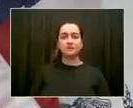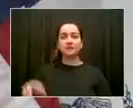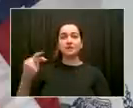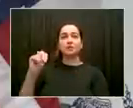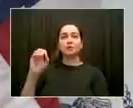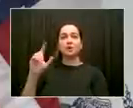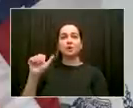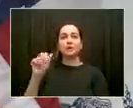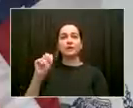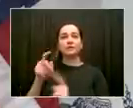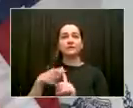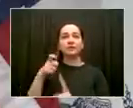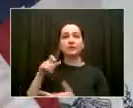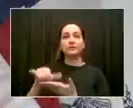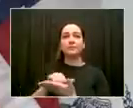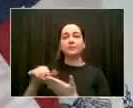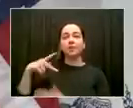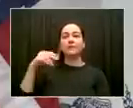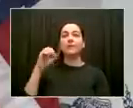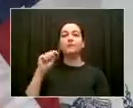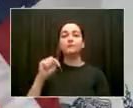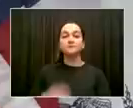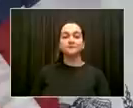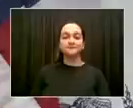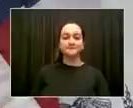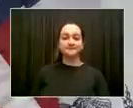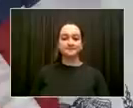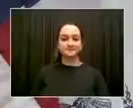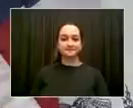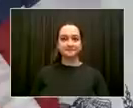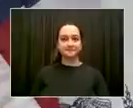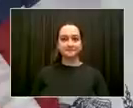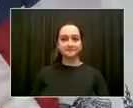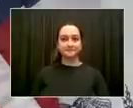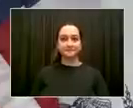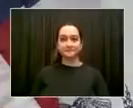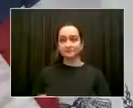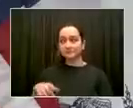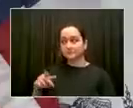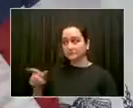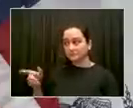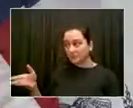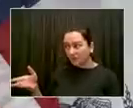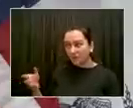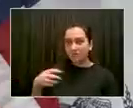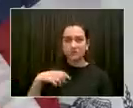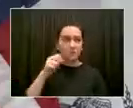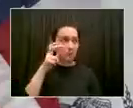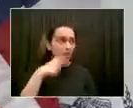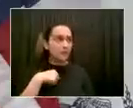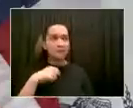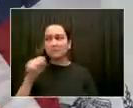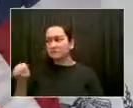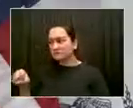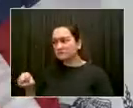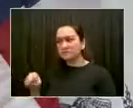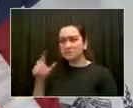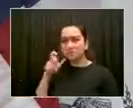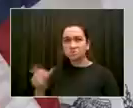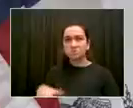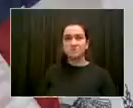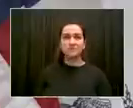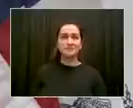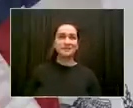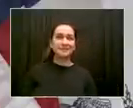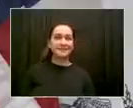Nolan? Yes, can you hear me? There you go. How you doing, Hello. man? How you doing? I'm all right. How are you? I'm all right. How are you? I'm hanging